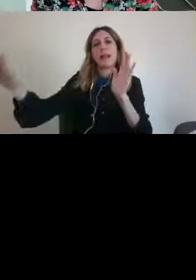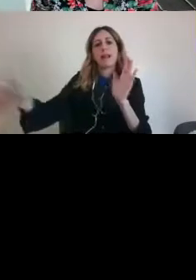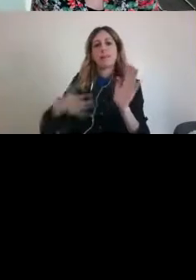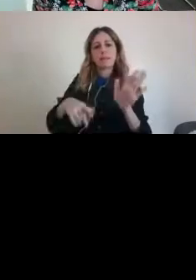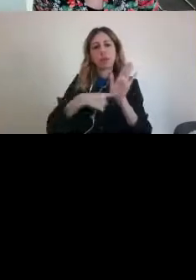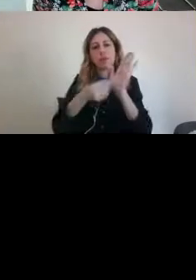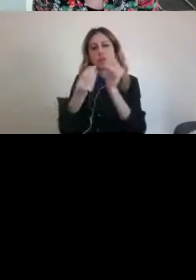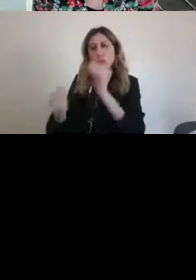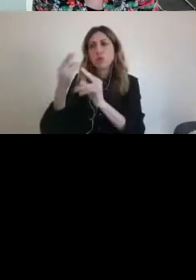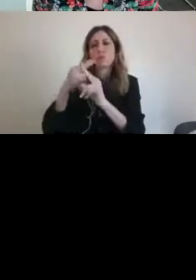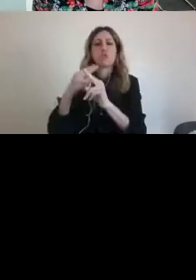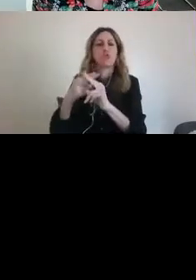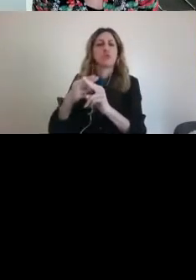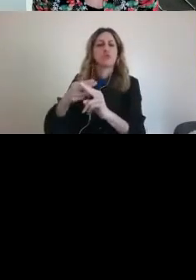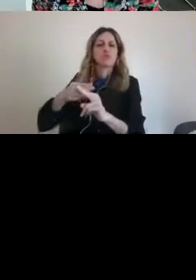internal linking structure.